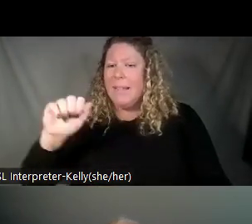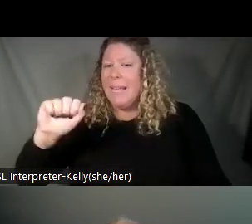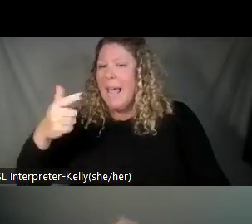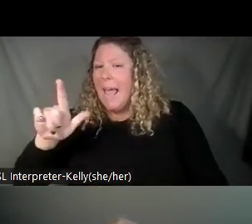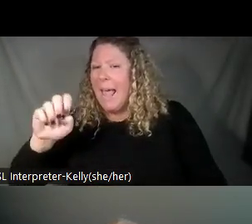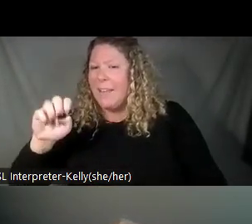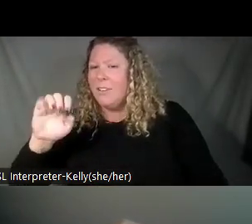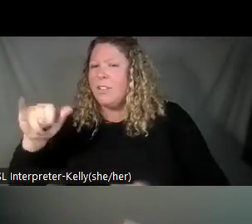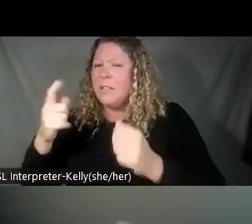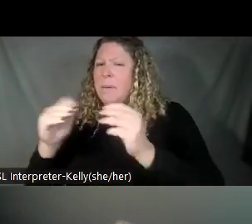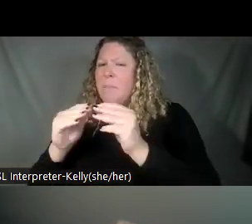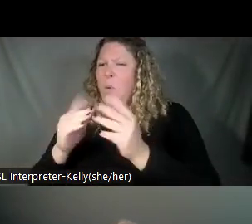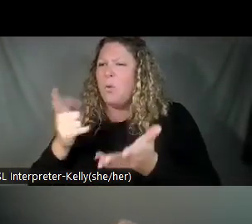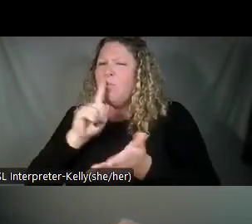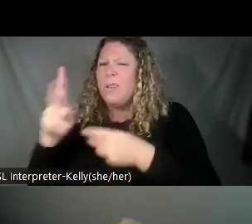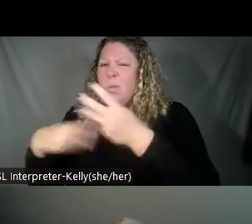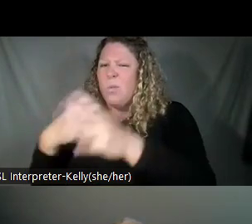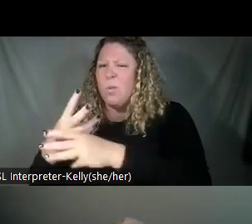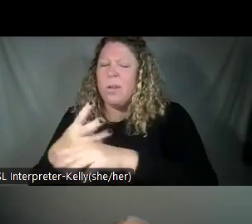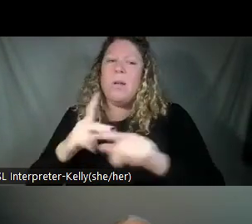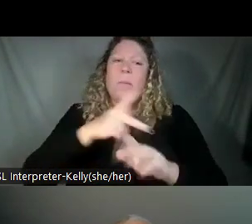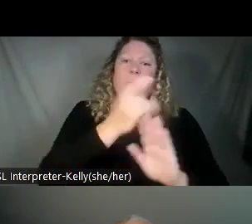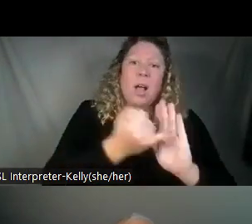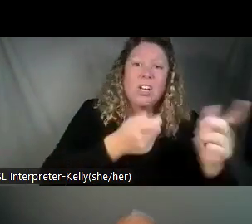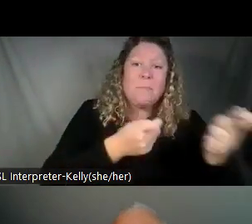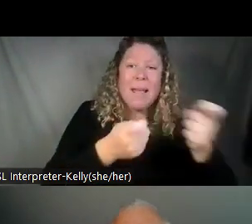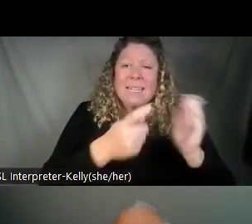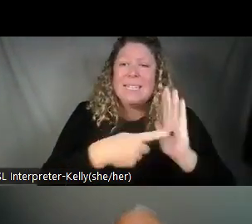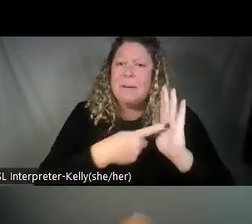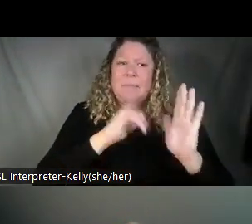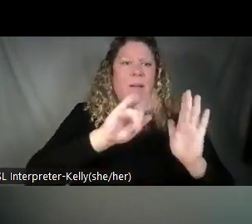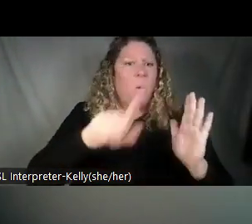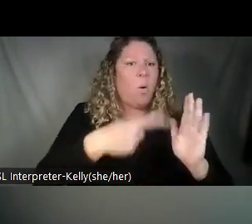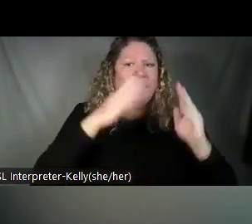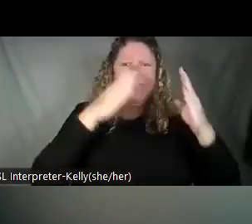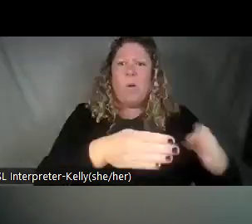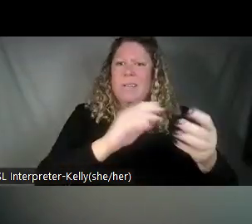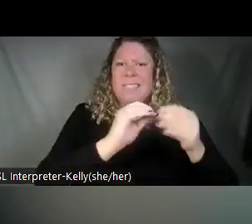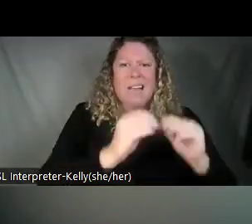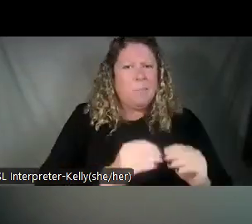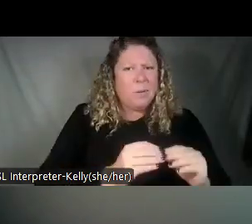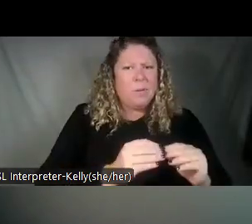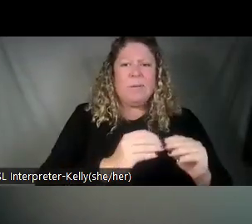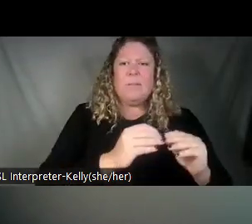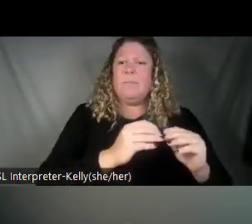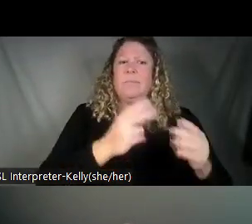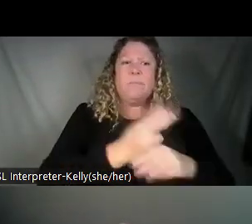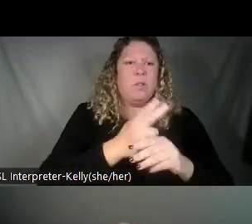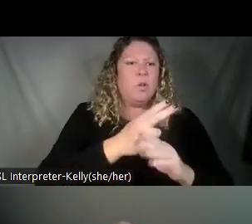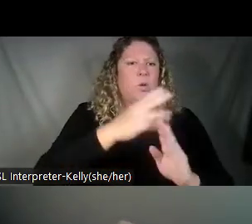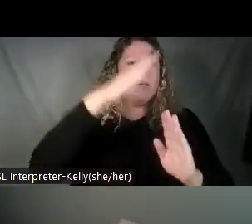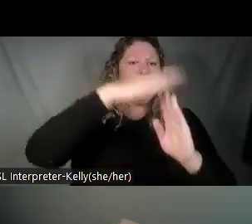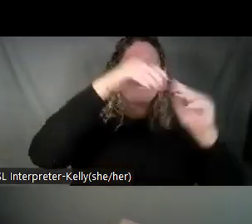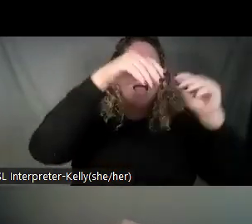project management side. Project management tends to be really focused on the numbers, being able to use top-down or